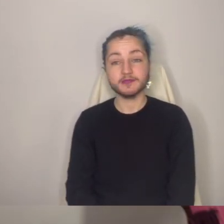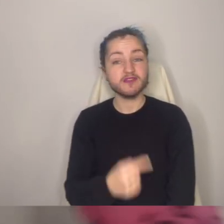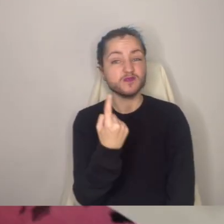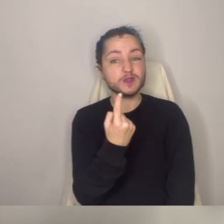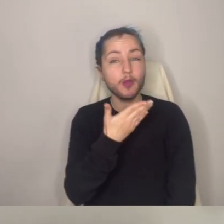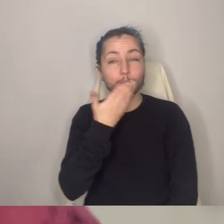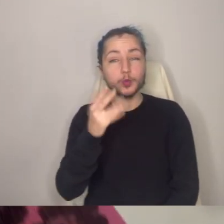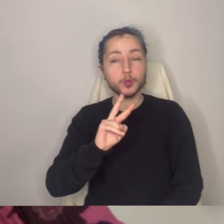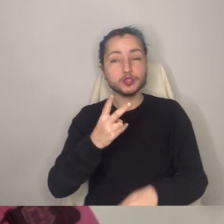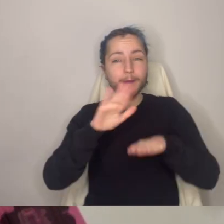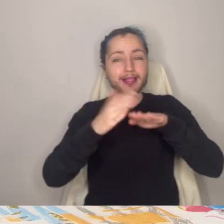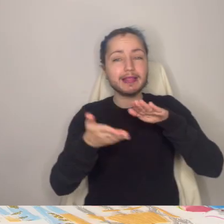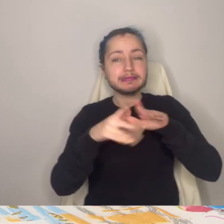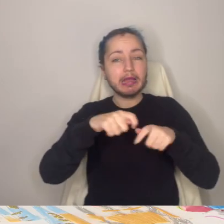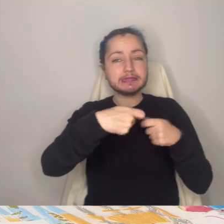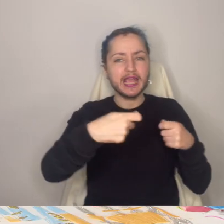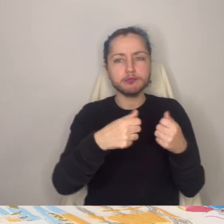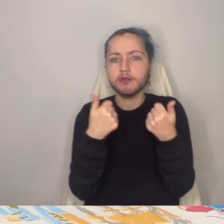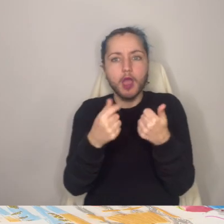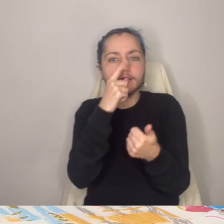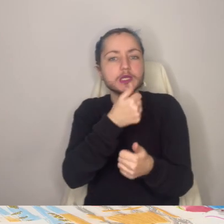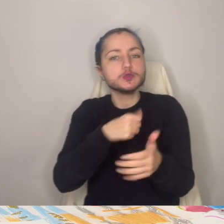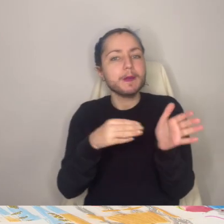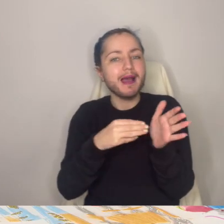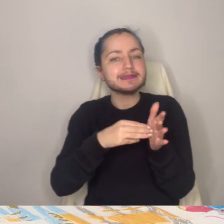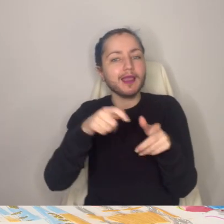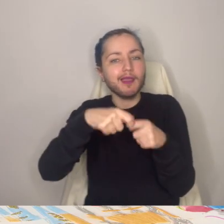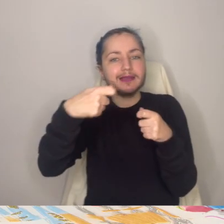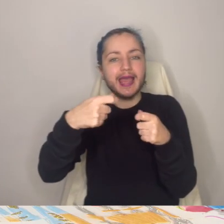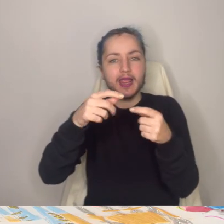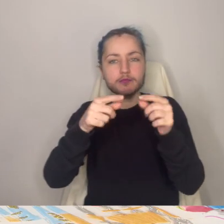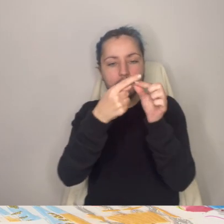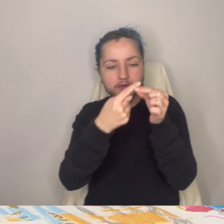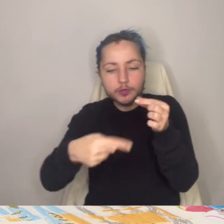If you don't have any double-sided tape, you can fold the masking tape on itself.